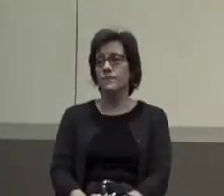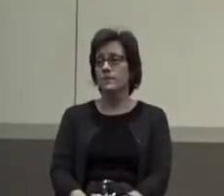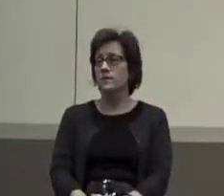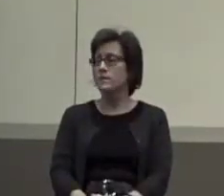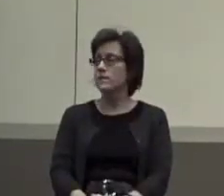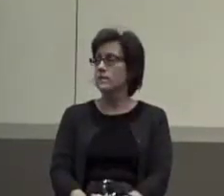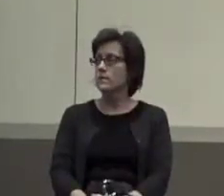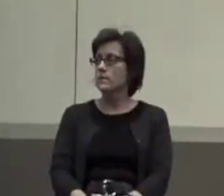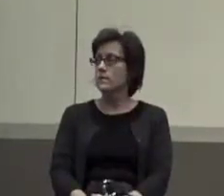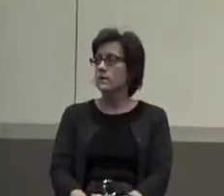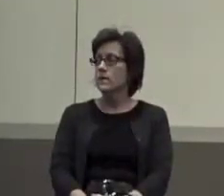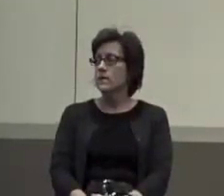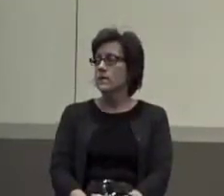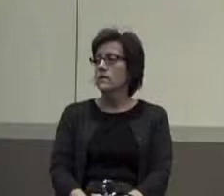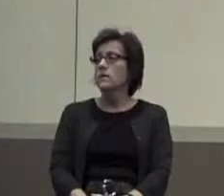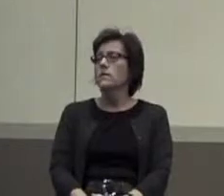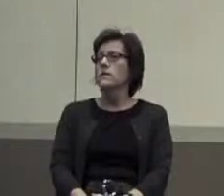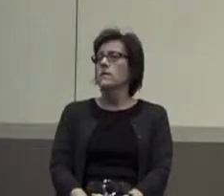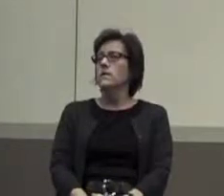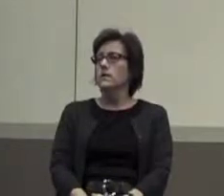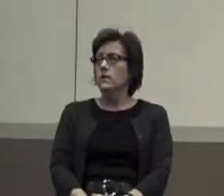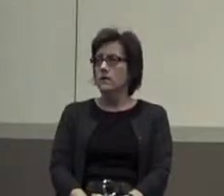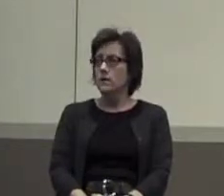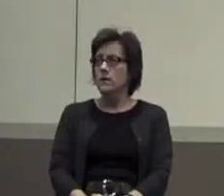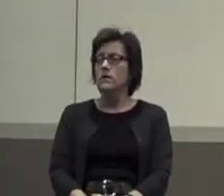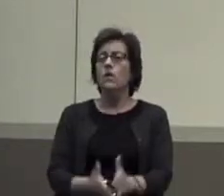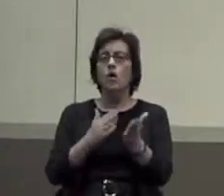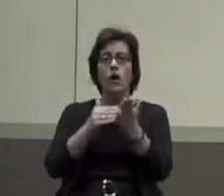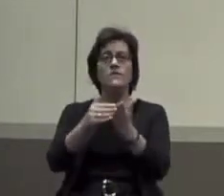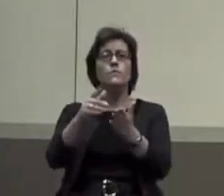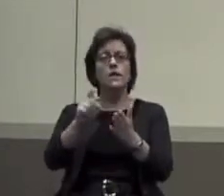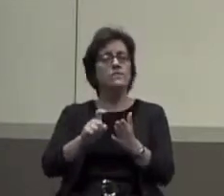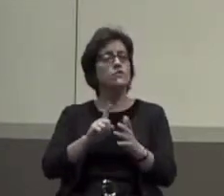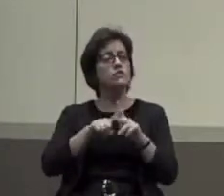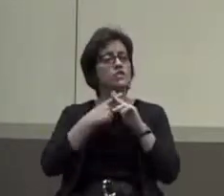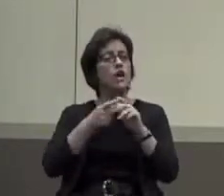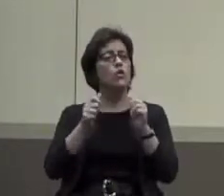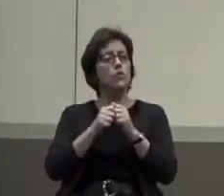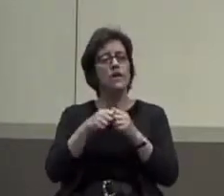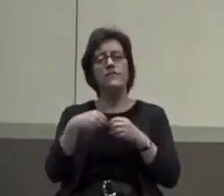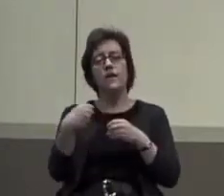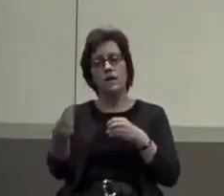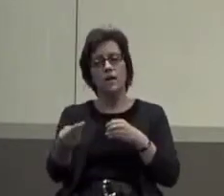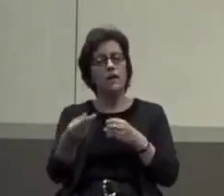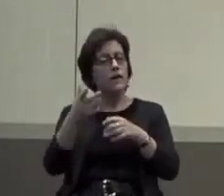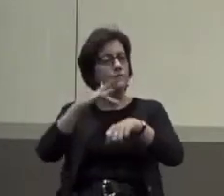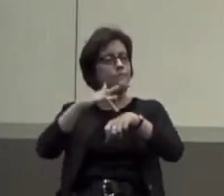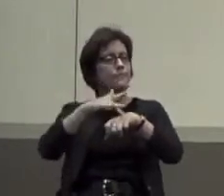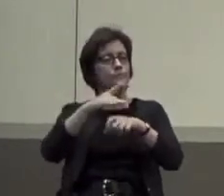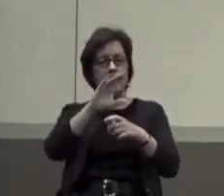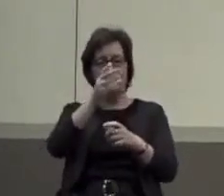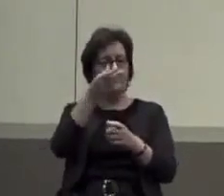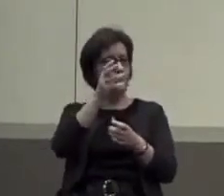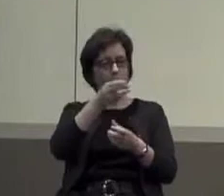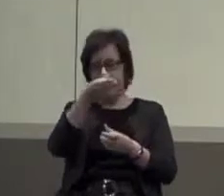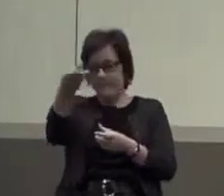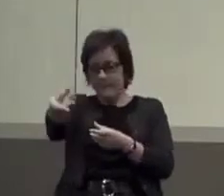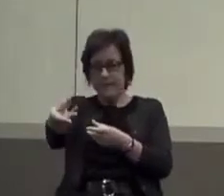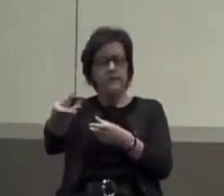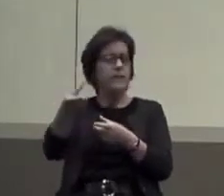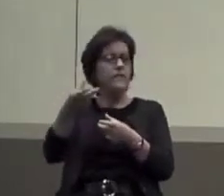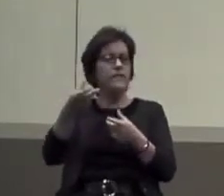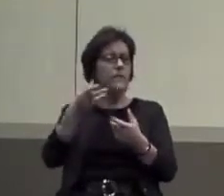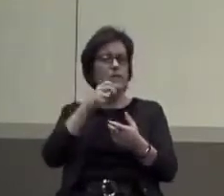Often we have to start with the tangible reinforcements. Students don't have the intrinsic motivation to behave, so we have to start with something that's